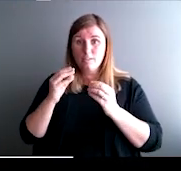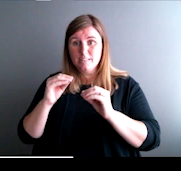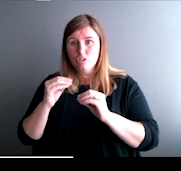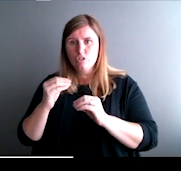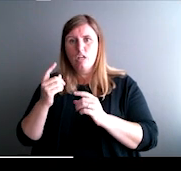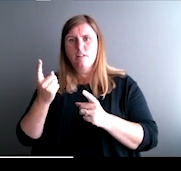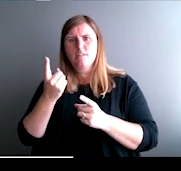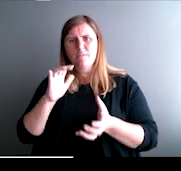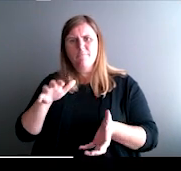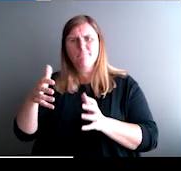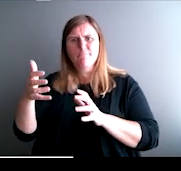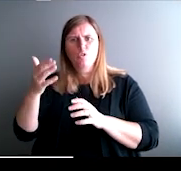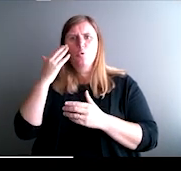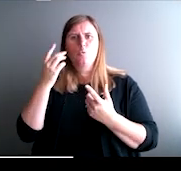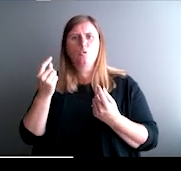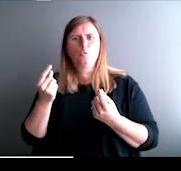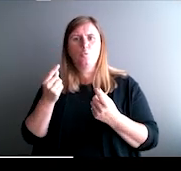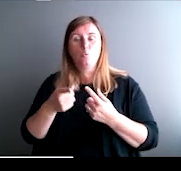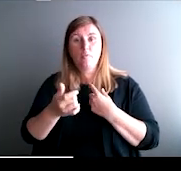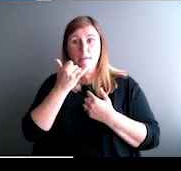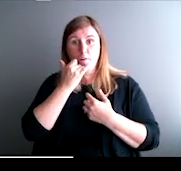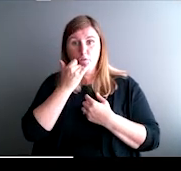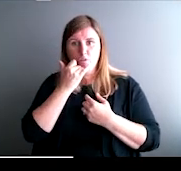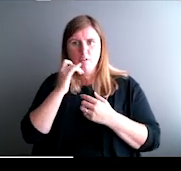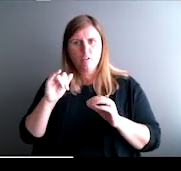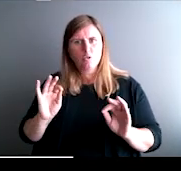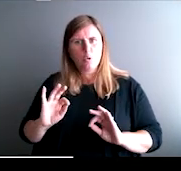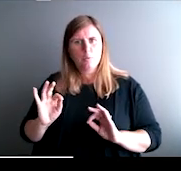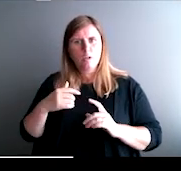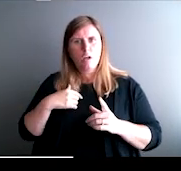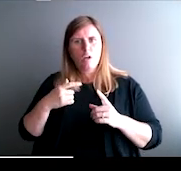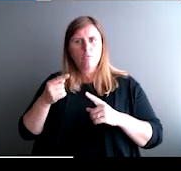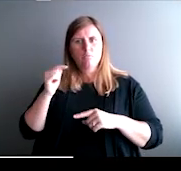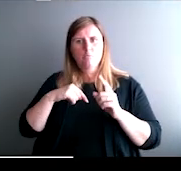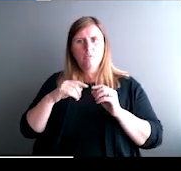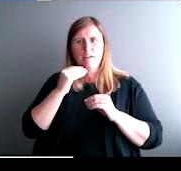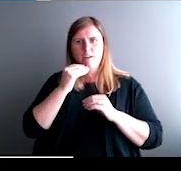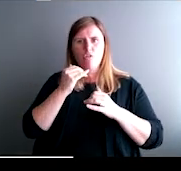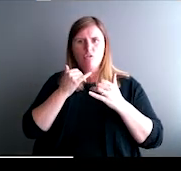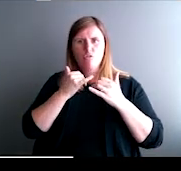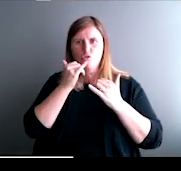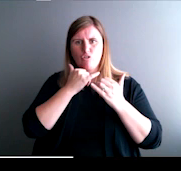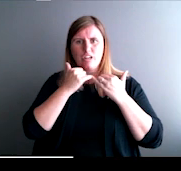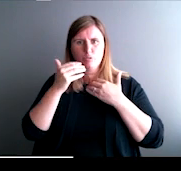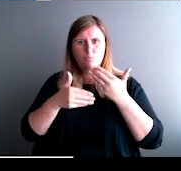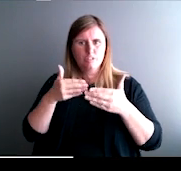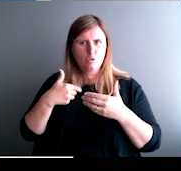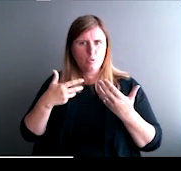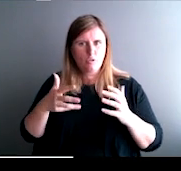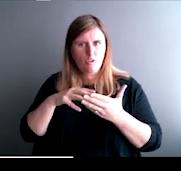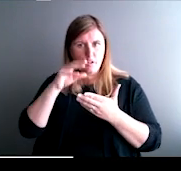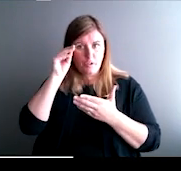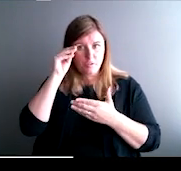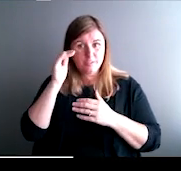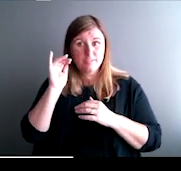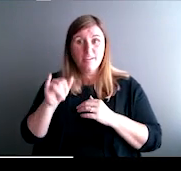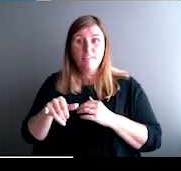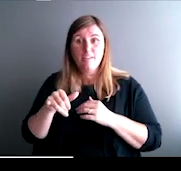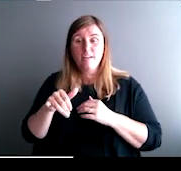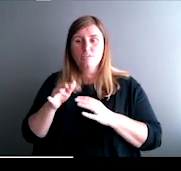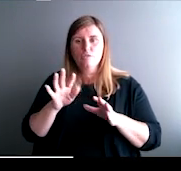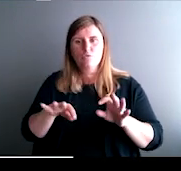something goes wrong. Student makes an error. That's no big deal. I'll run that error correction procedure we've learned. That is